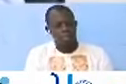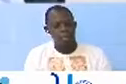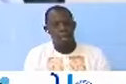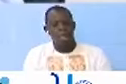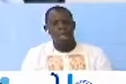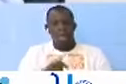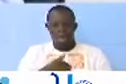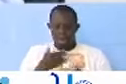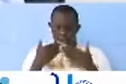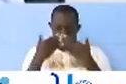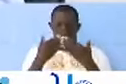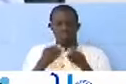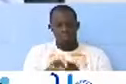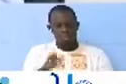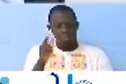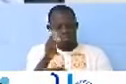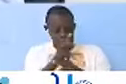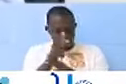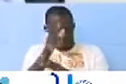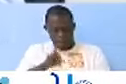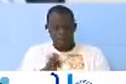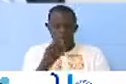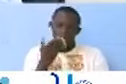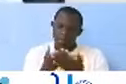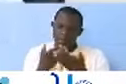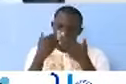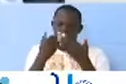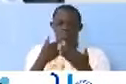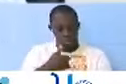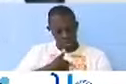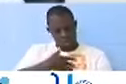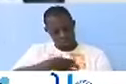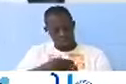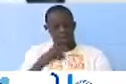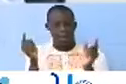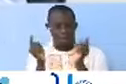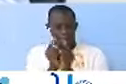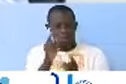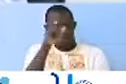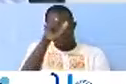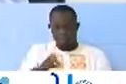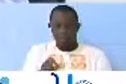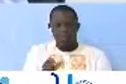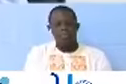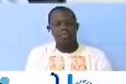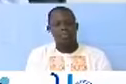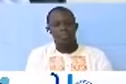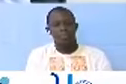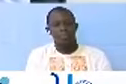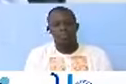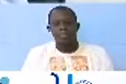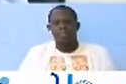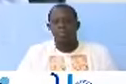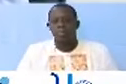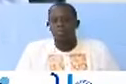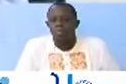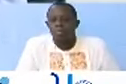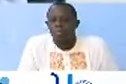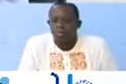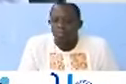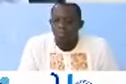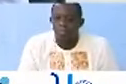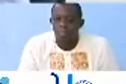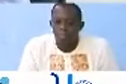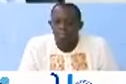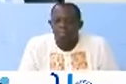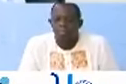I told the orderly to inform him that I want to see him. Alo man ngoro ni tanta ni fungot ni saboro ni sumut la